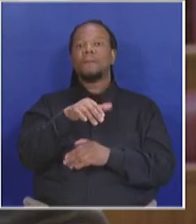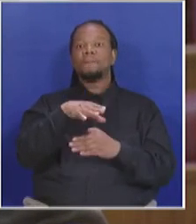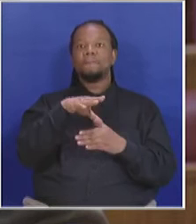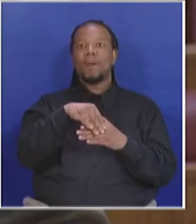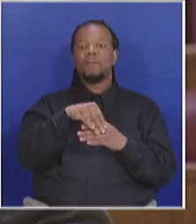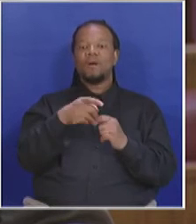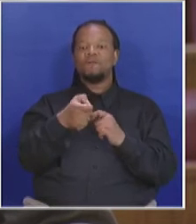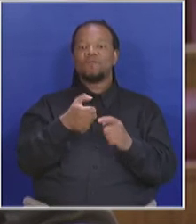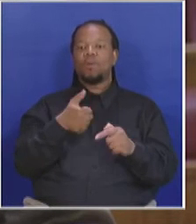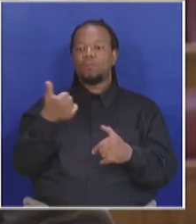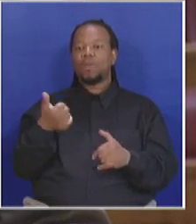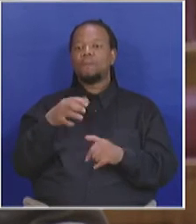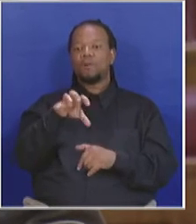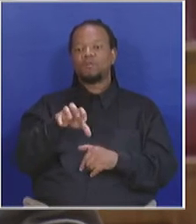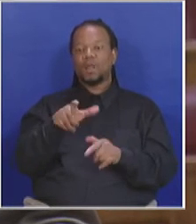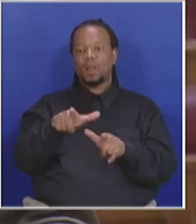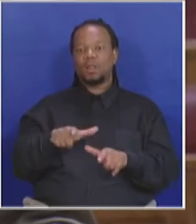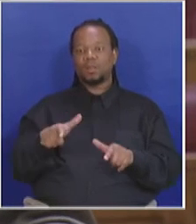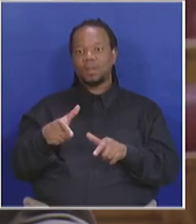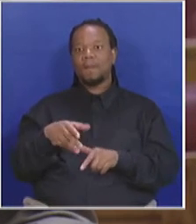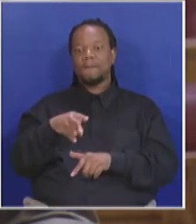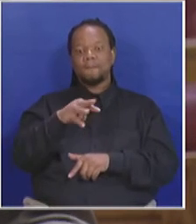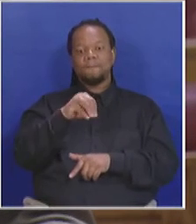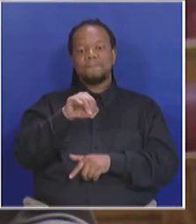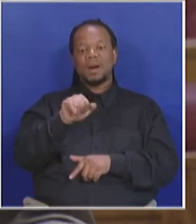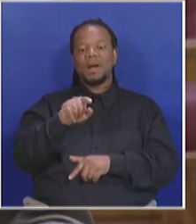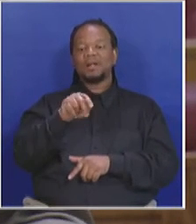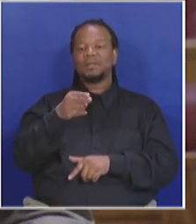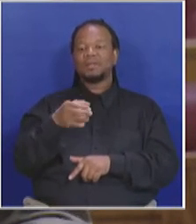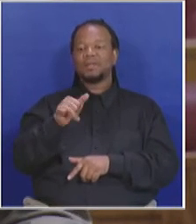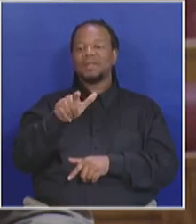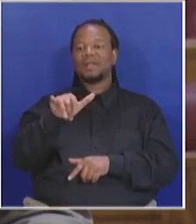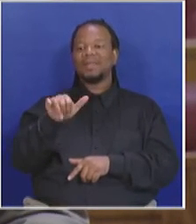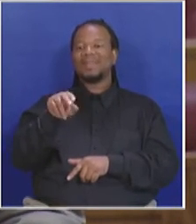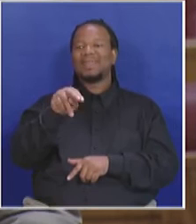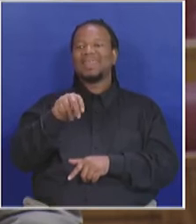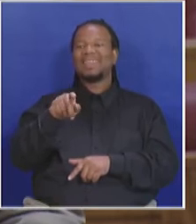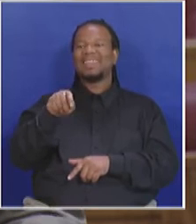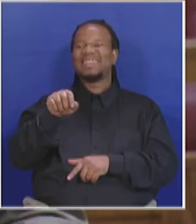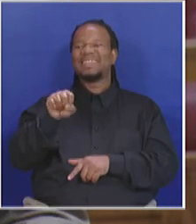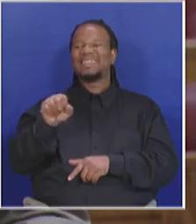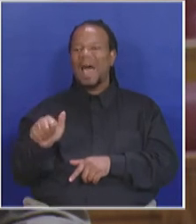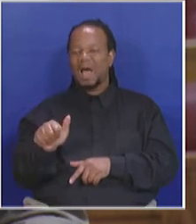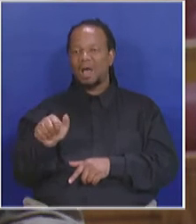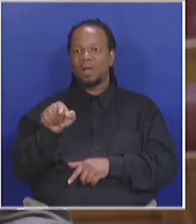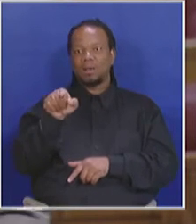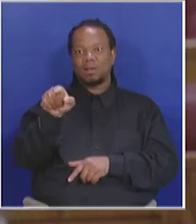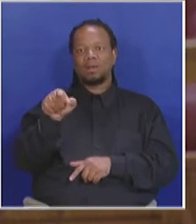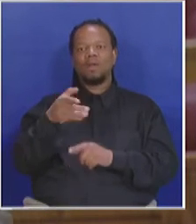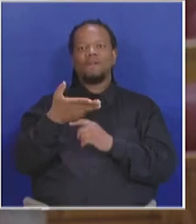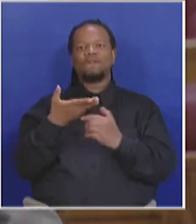Legislature, Nogonwaba Matiginga, who has decided to join the ANC in the Mount